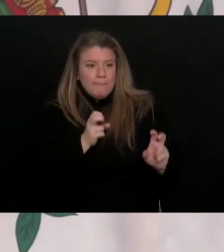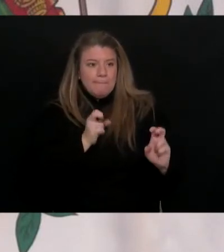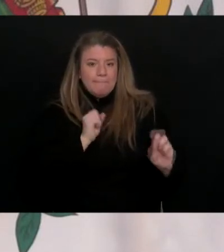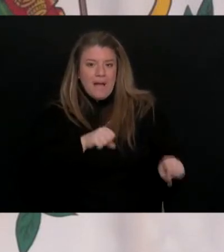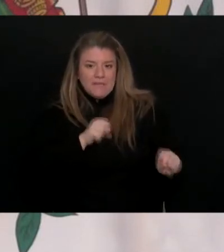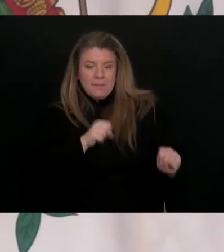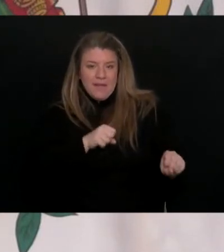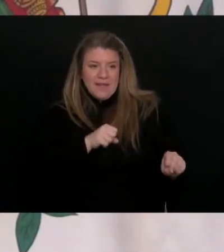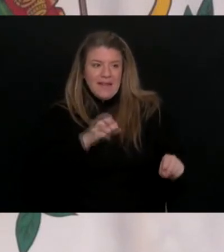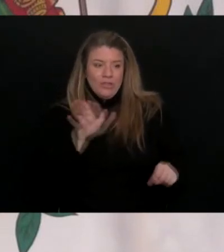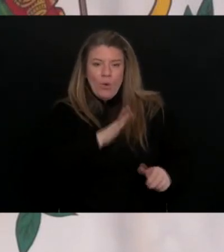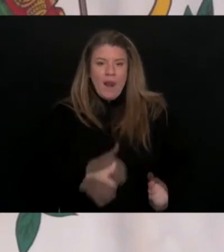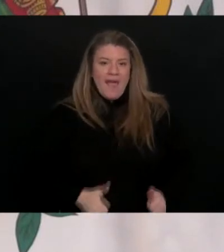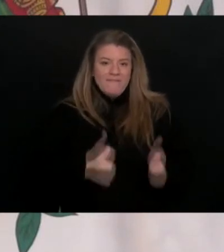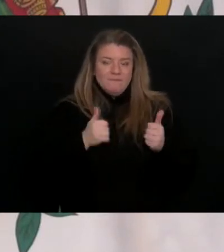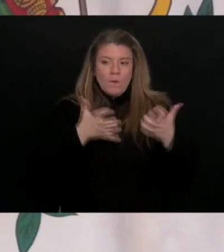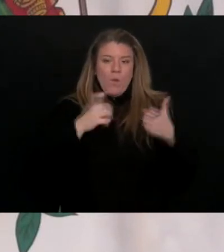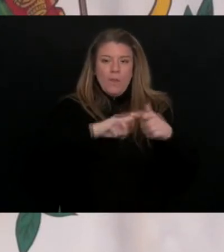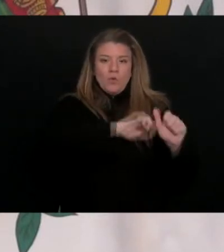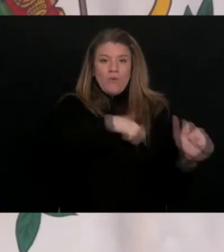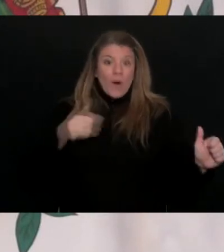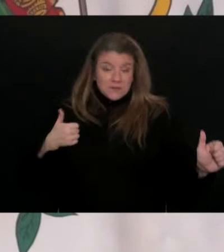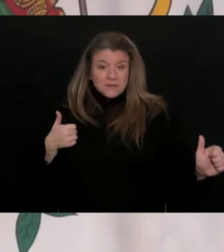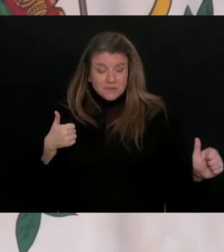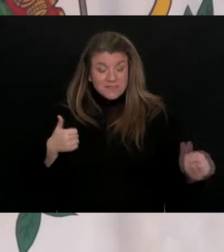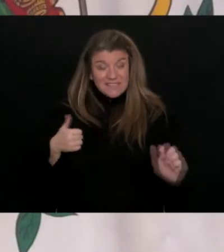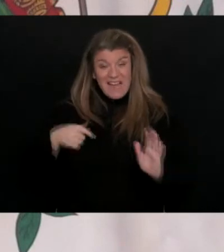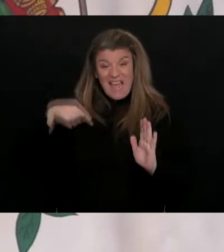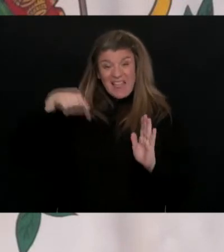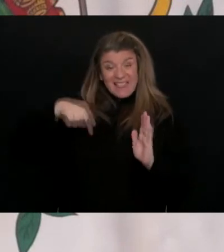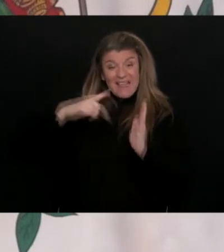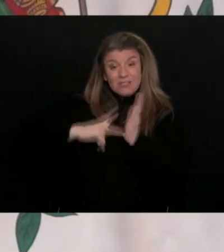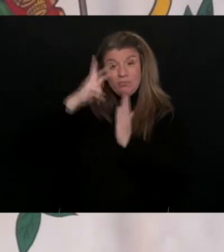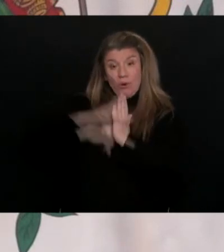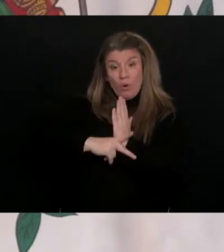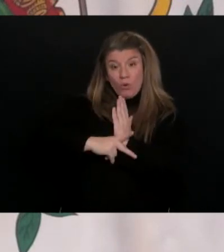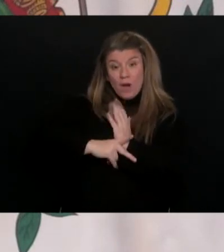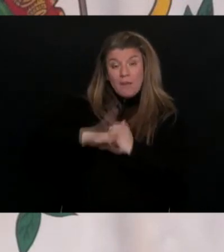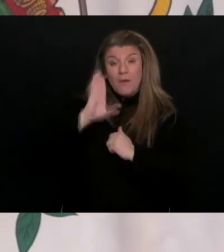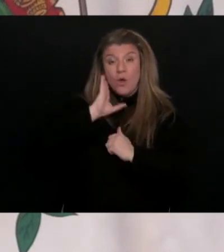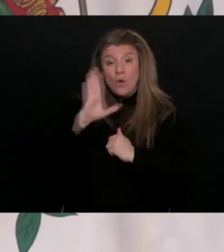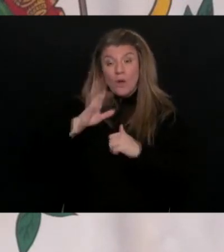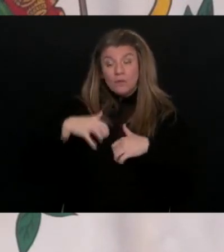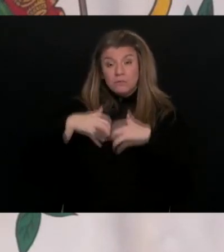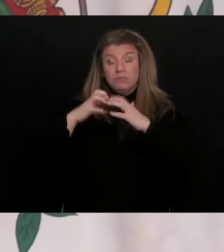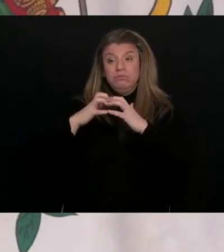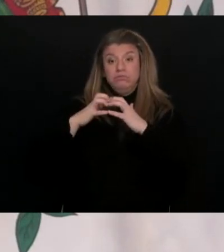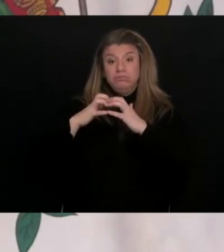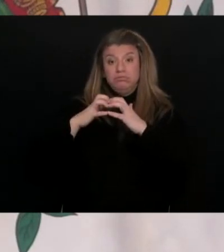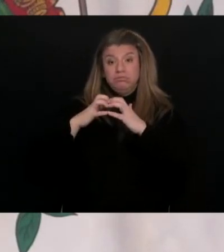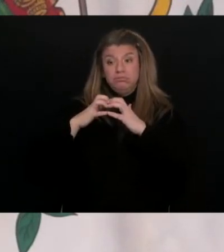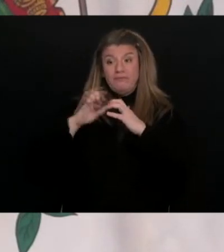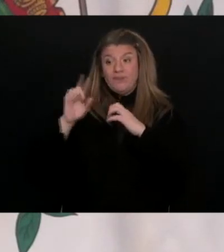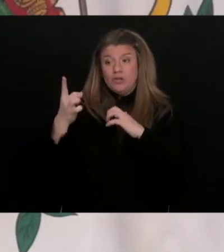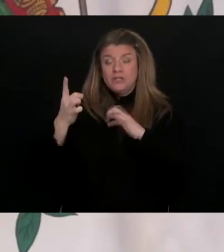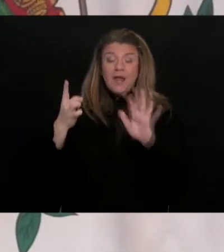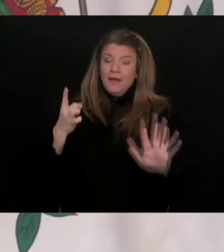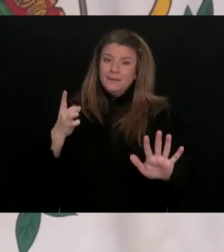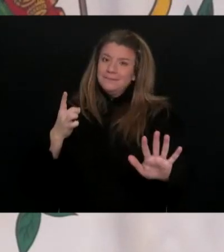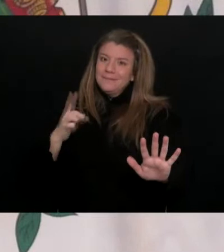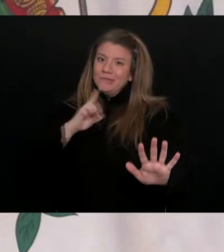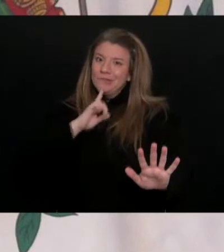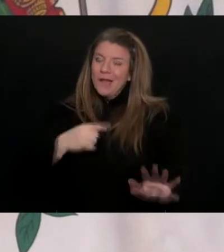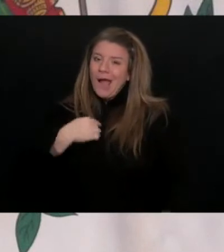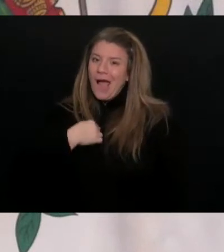possibilities throughout their life. This program is going to be the first. I always love in West Virginia